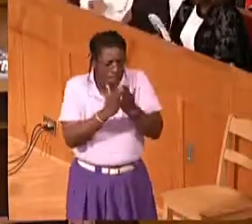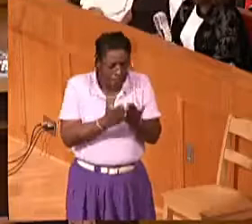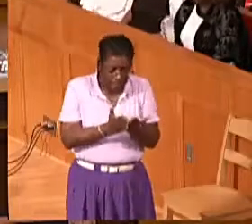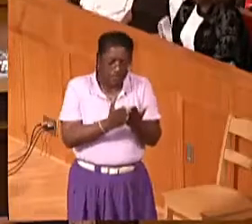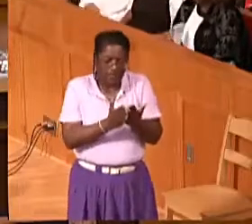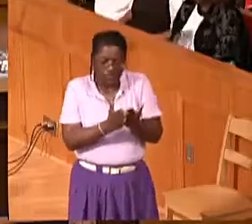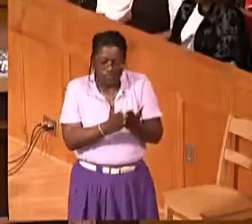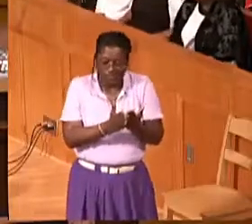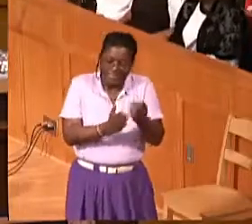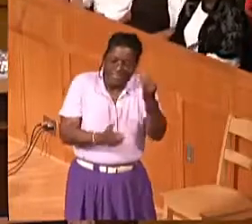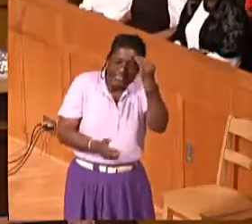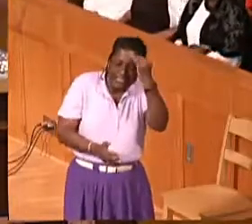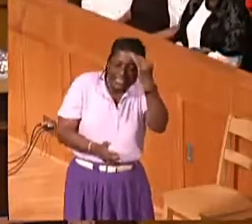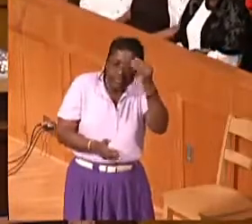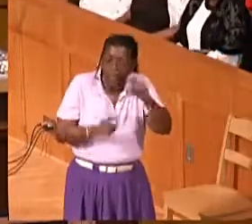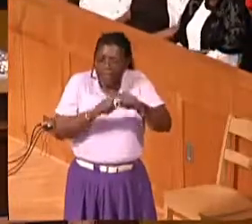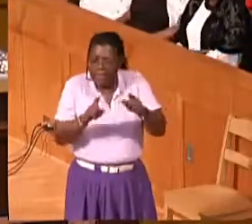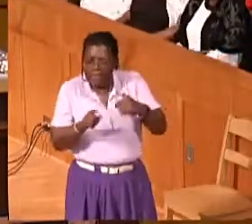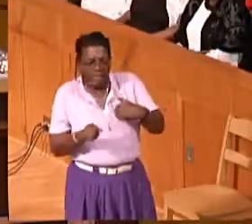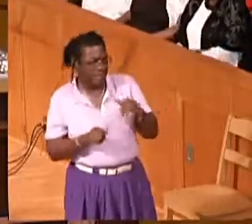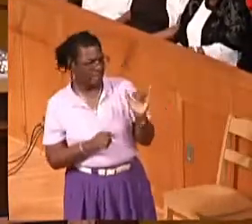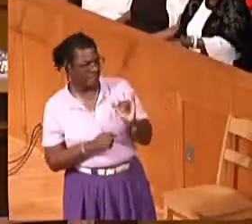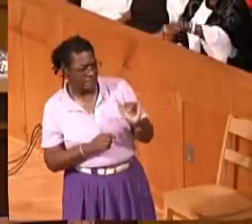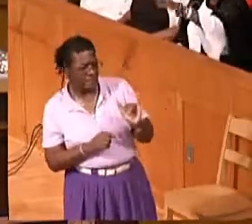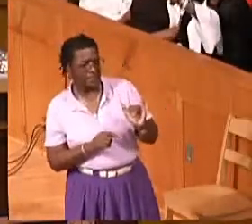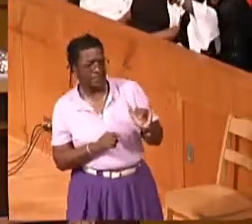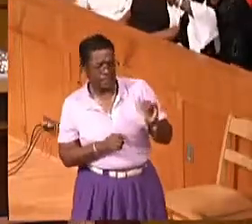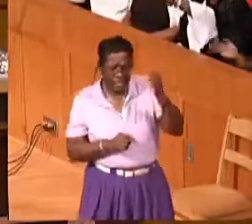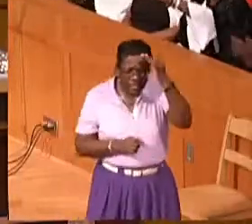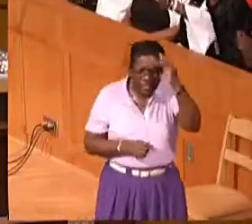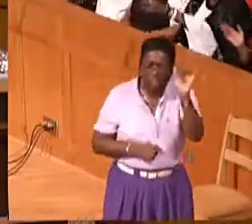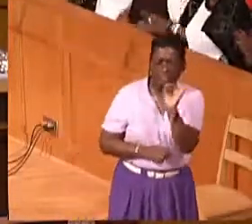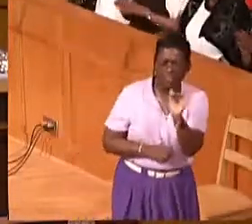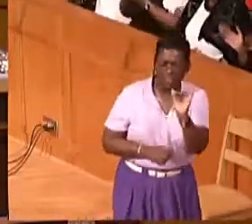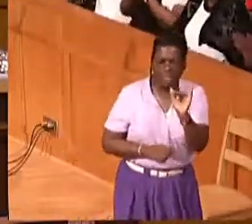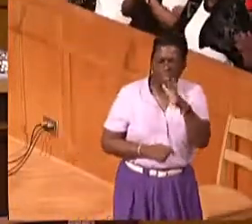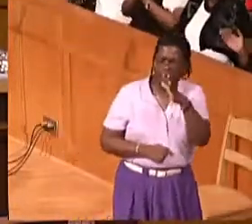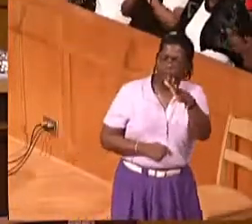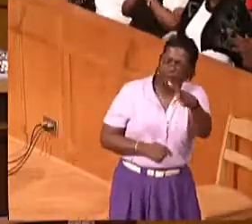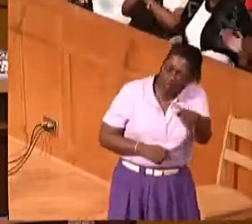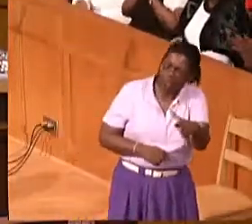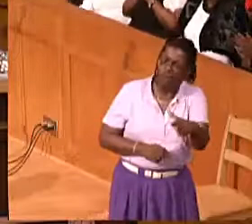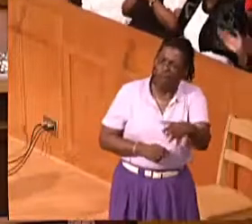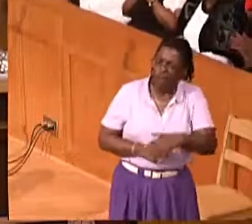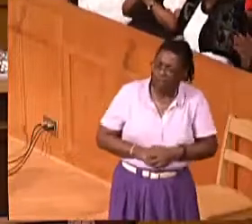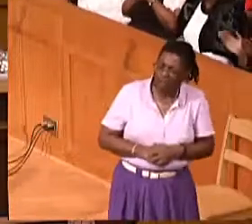Mama had when she said, God will make a way out of no.